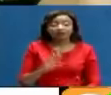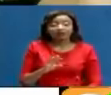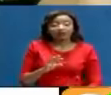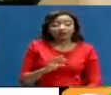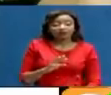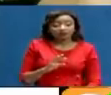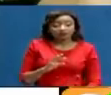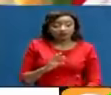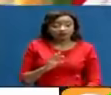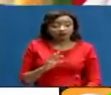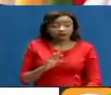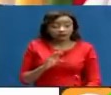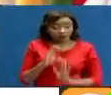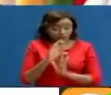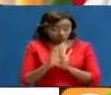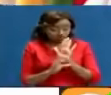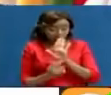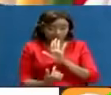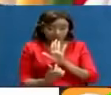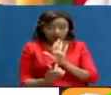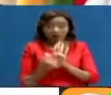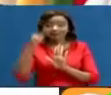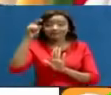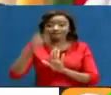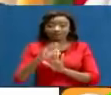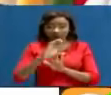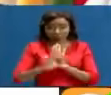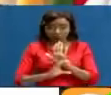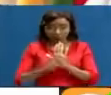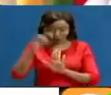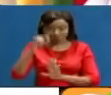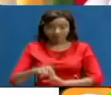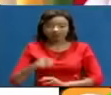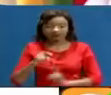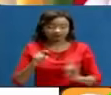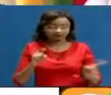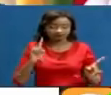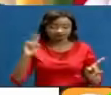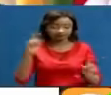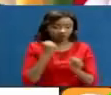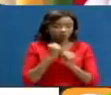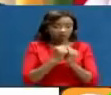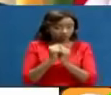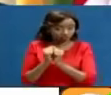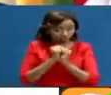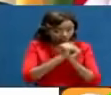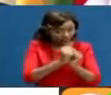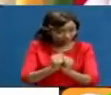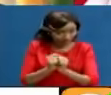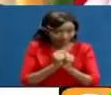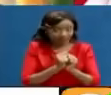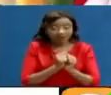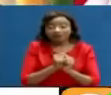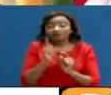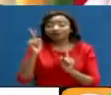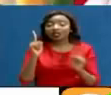my dilemma. It is something that has to be worked out, right? Between